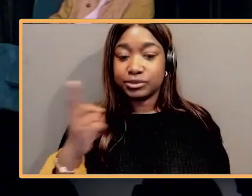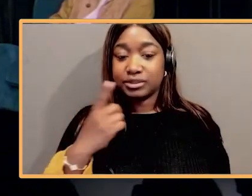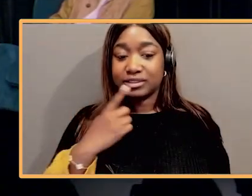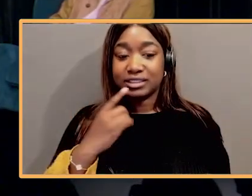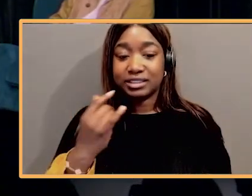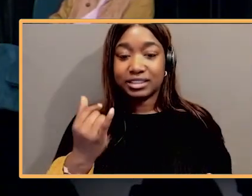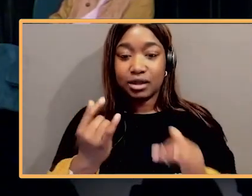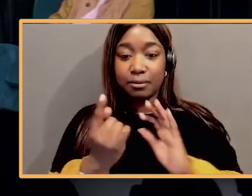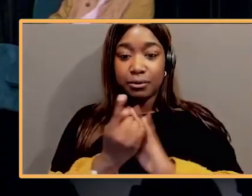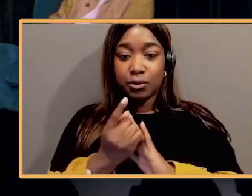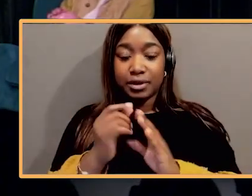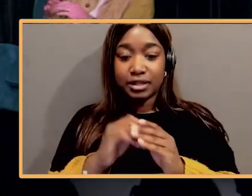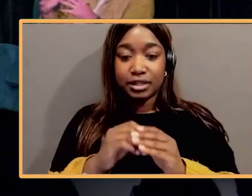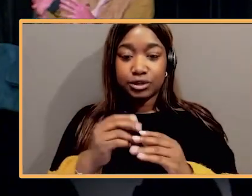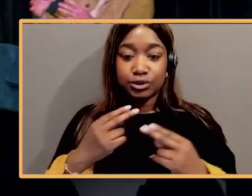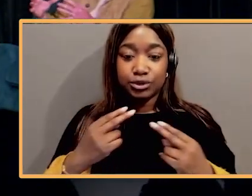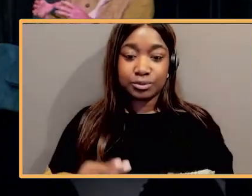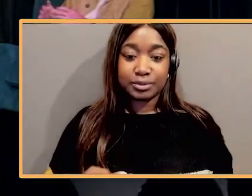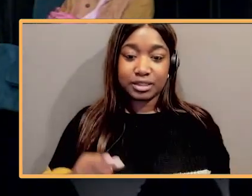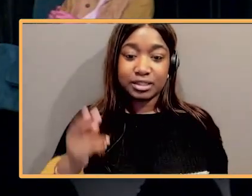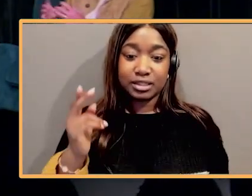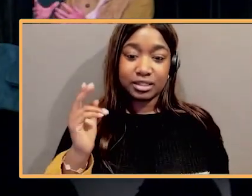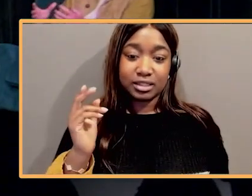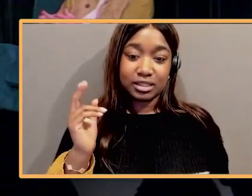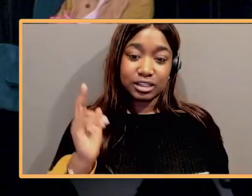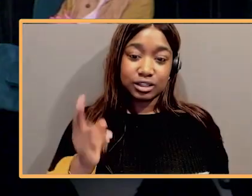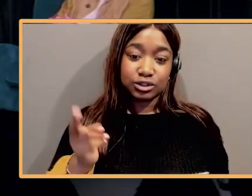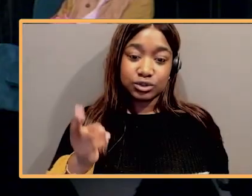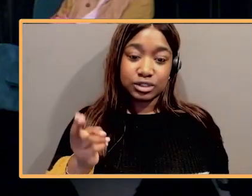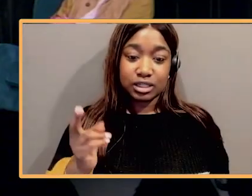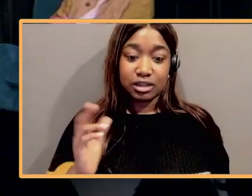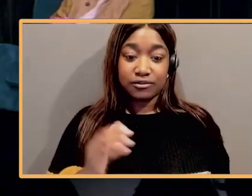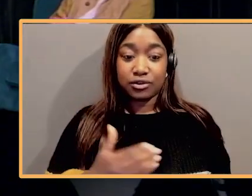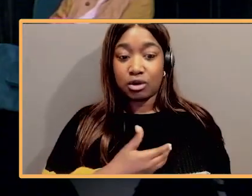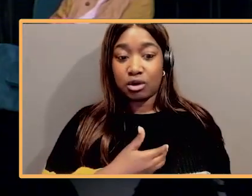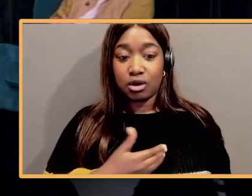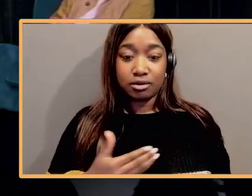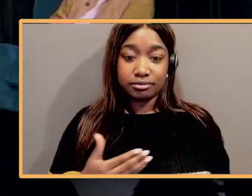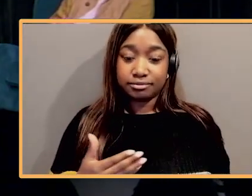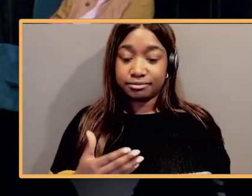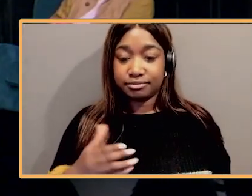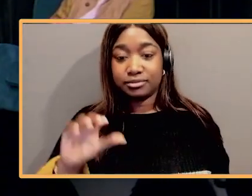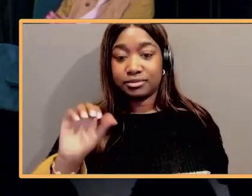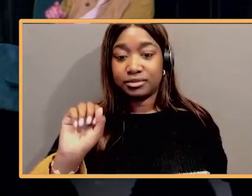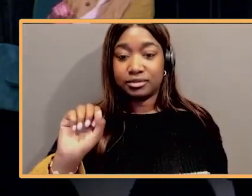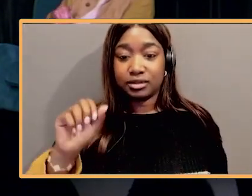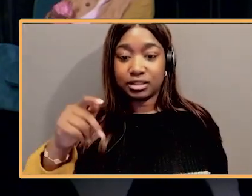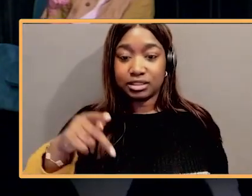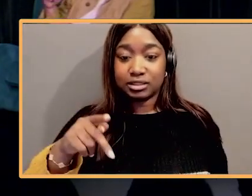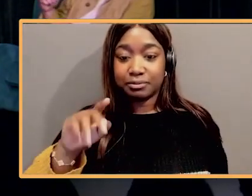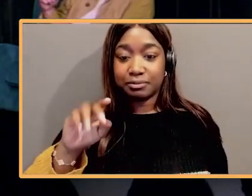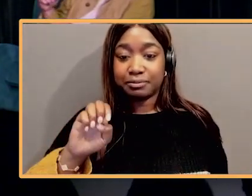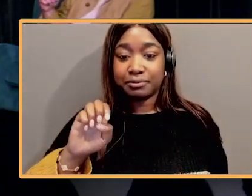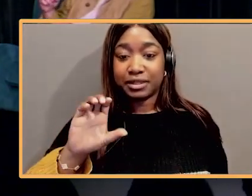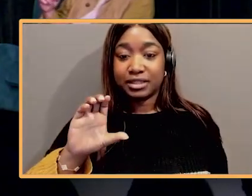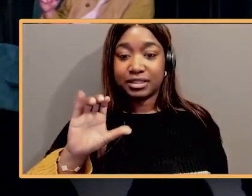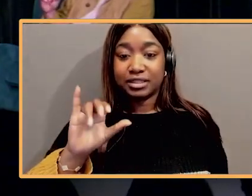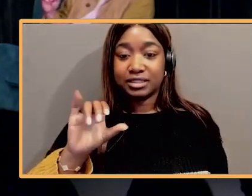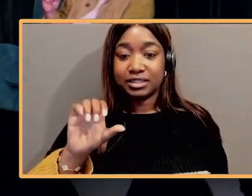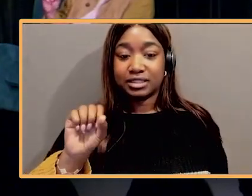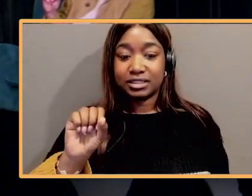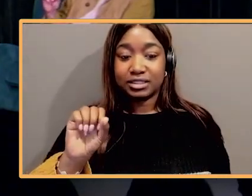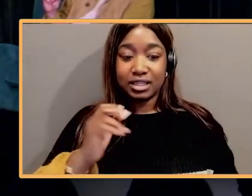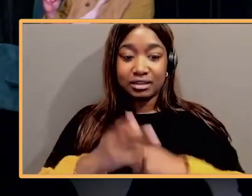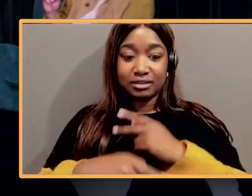human history, in the history of our species, evolutionarily speaking, in which we either make the profound jump